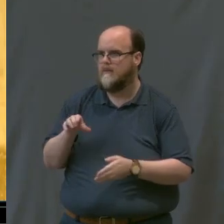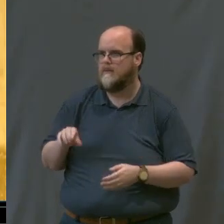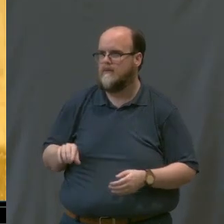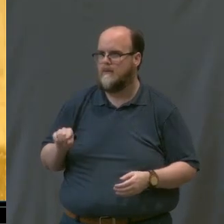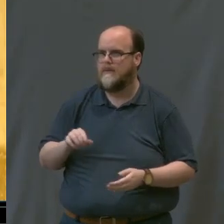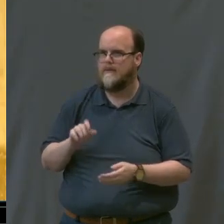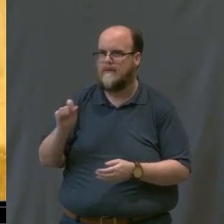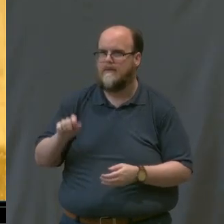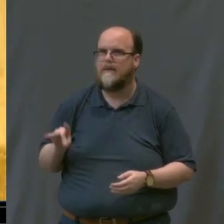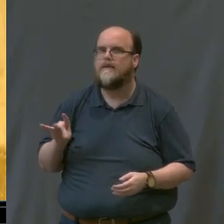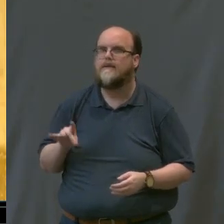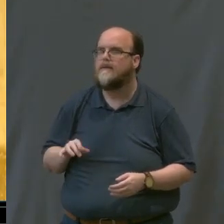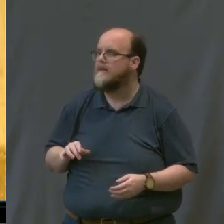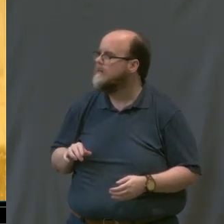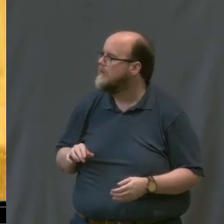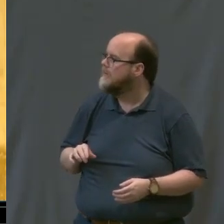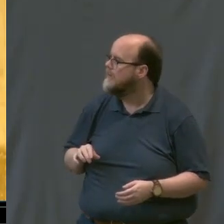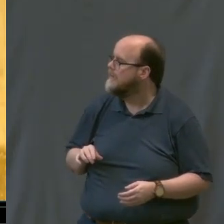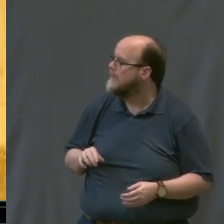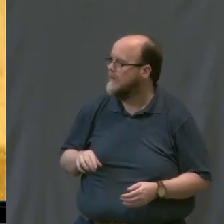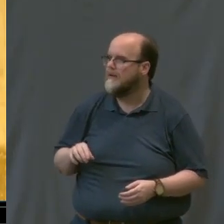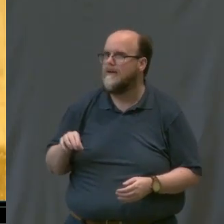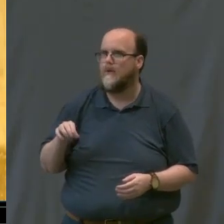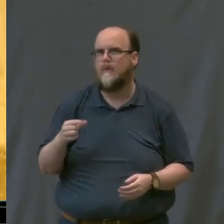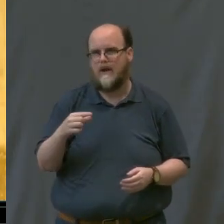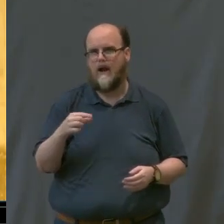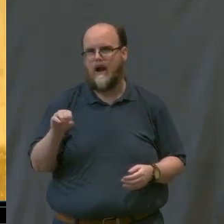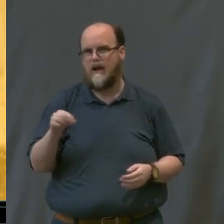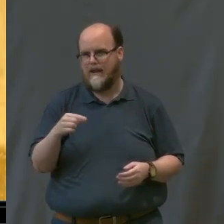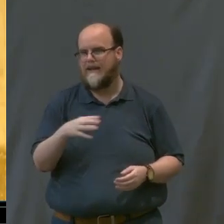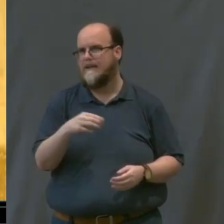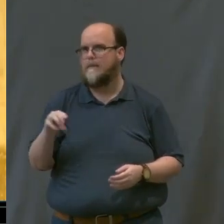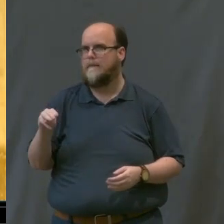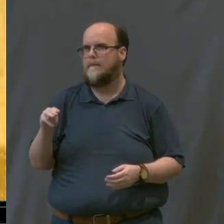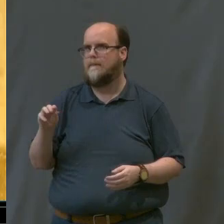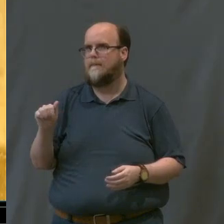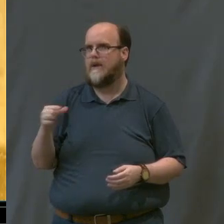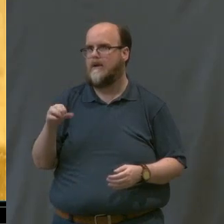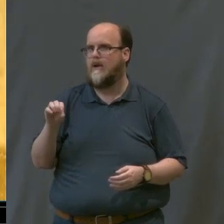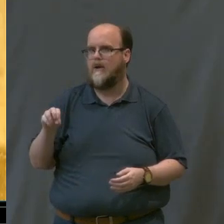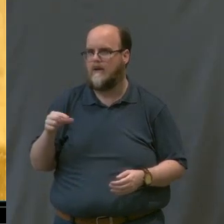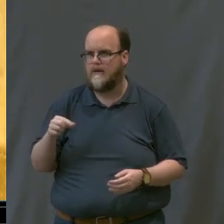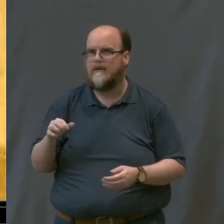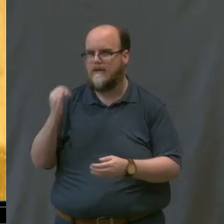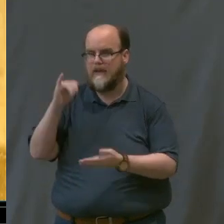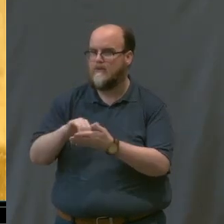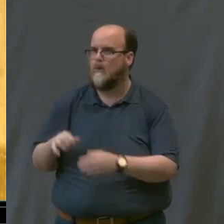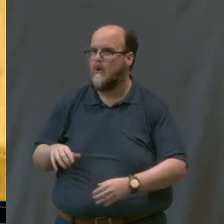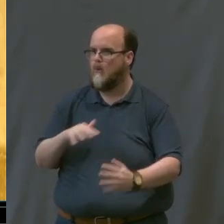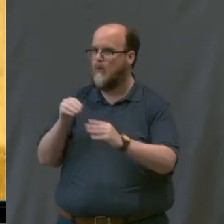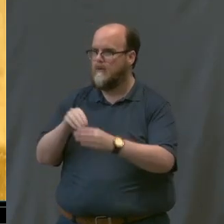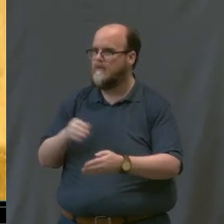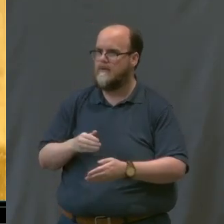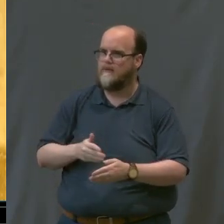Oh, Gog and Magog. If Gog and Magog is some war that's going to happen way off in the future and that marks the end of the time, you've probably